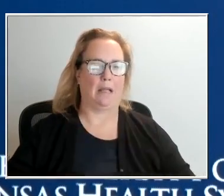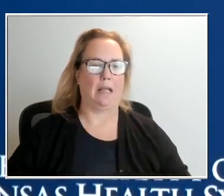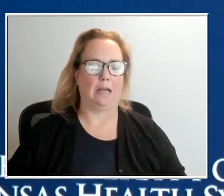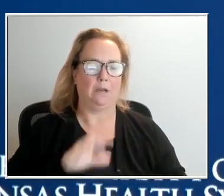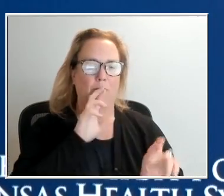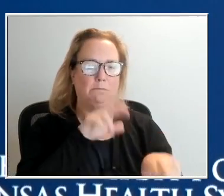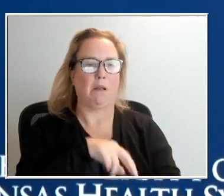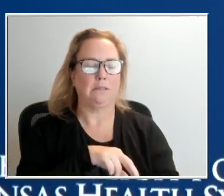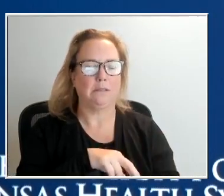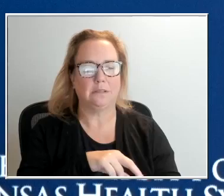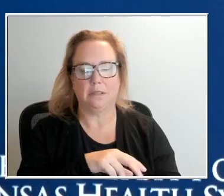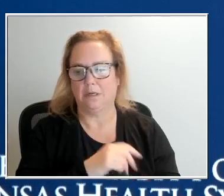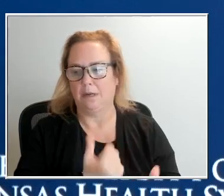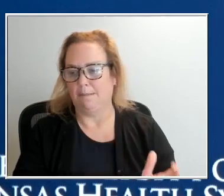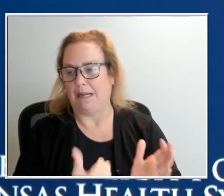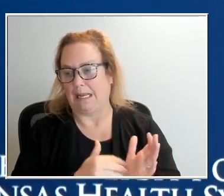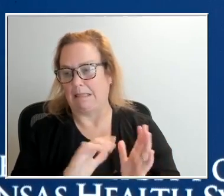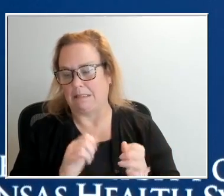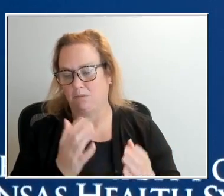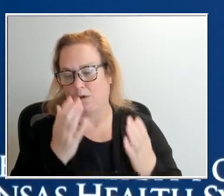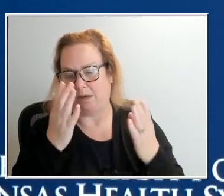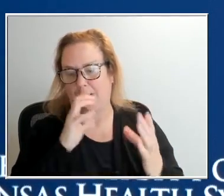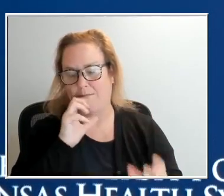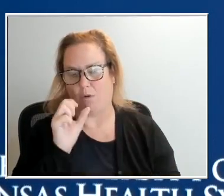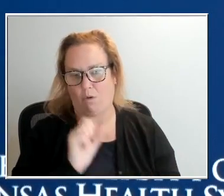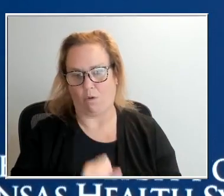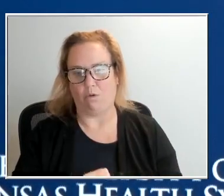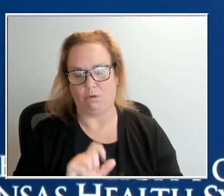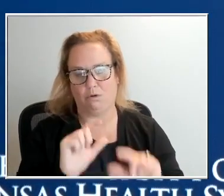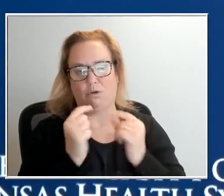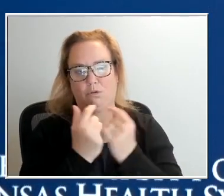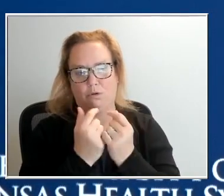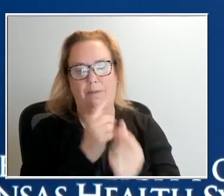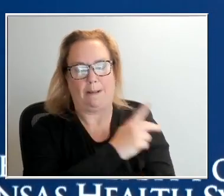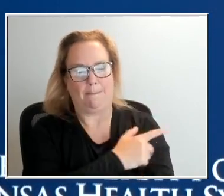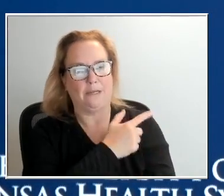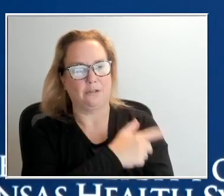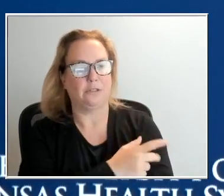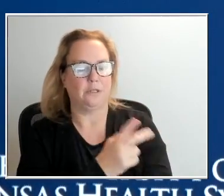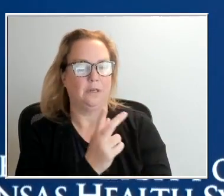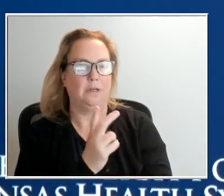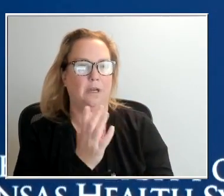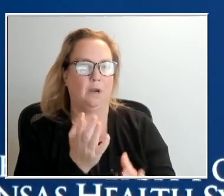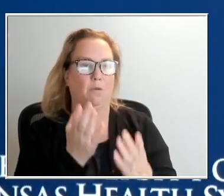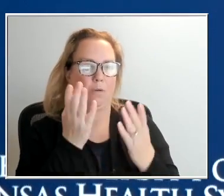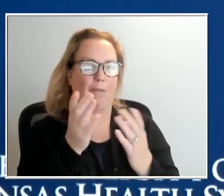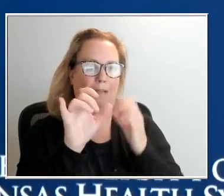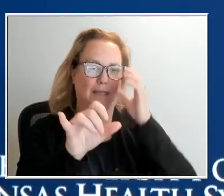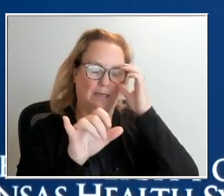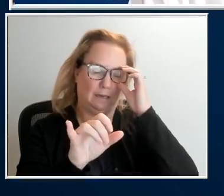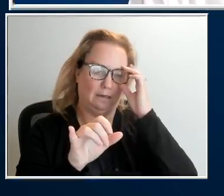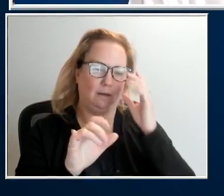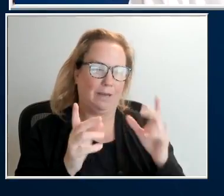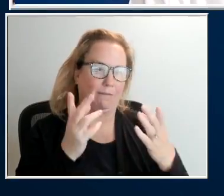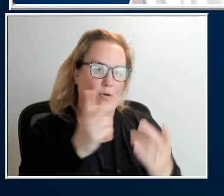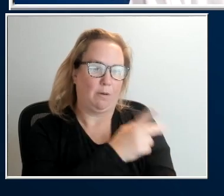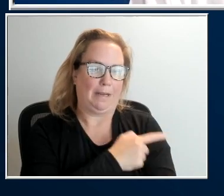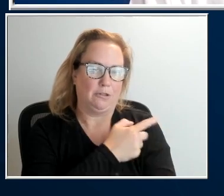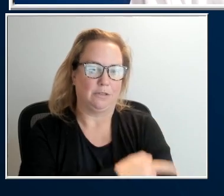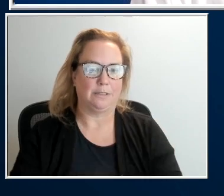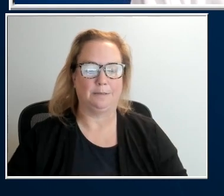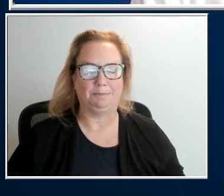response. But again, that is recommended for the older group patients, and we certainly recommend it and give it to our patients.